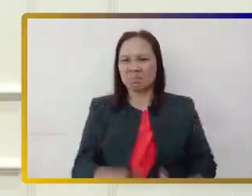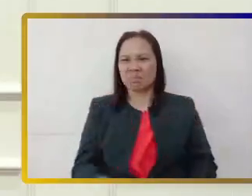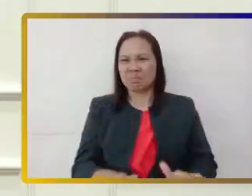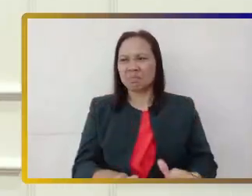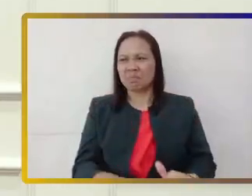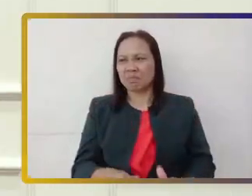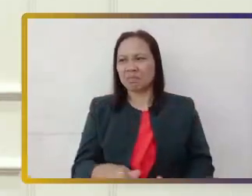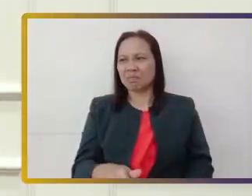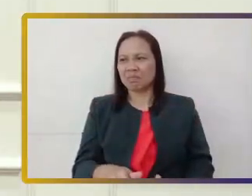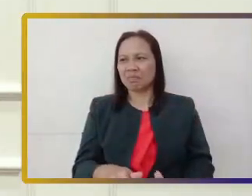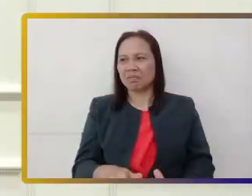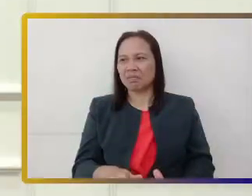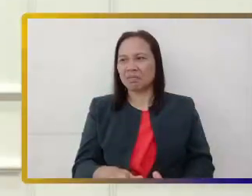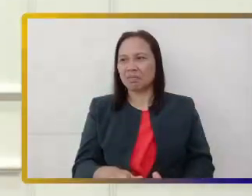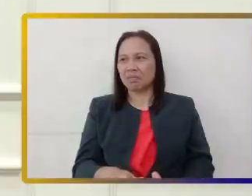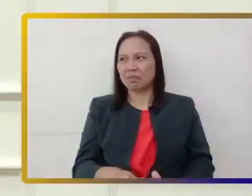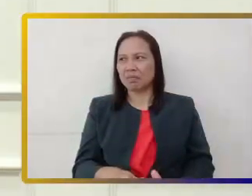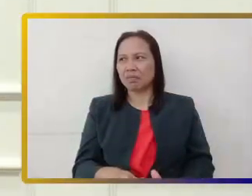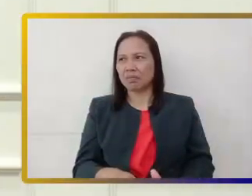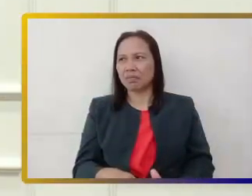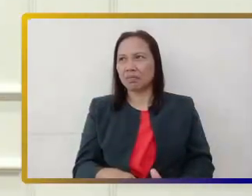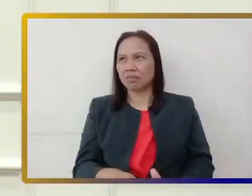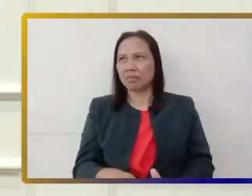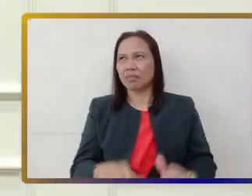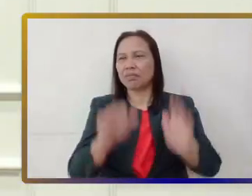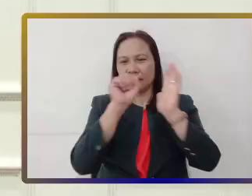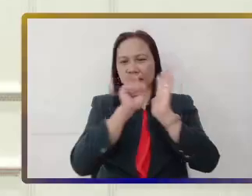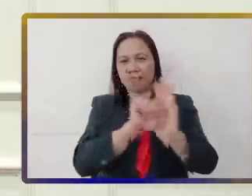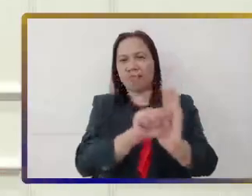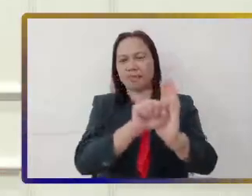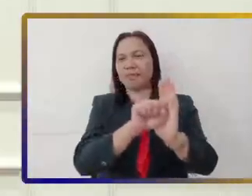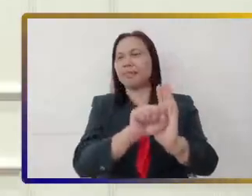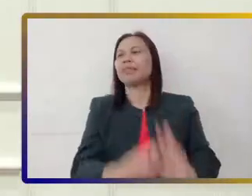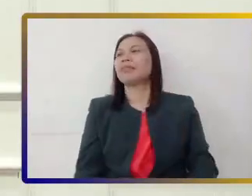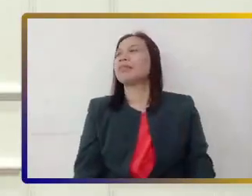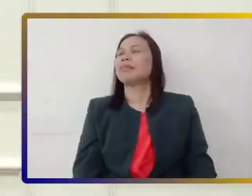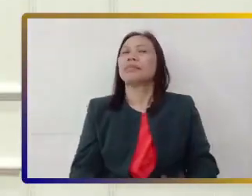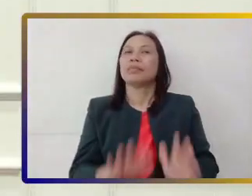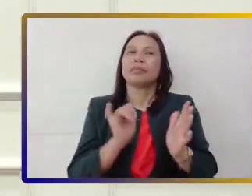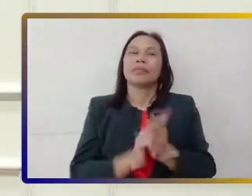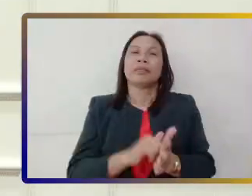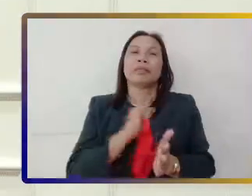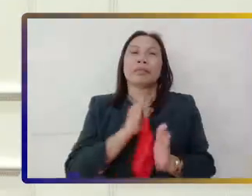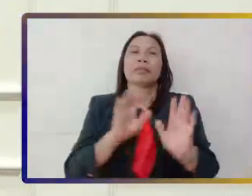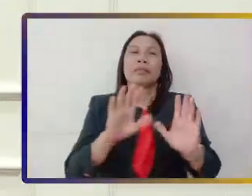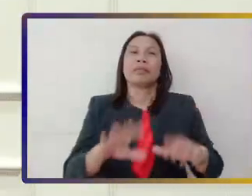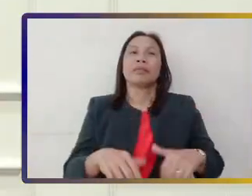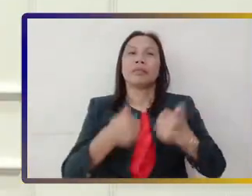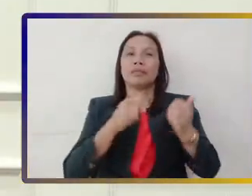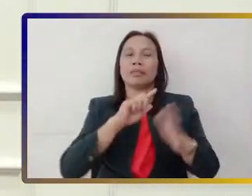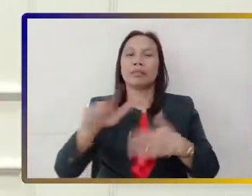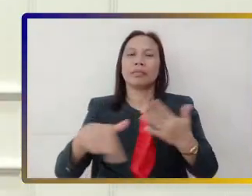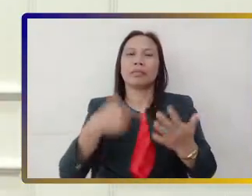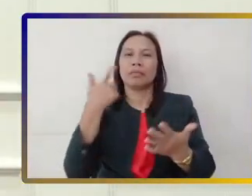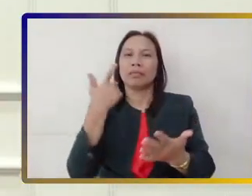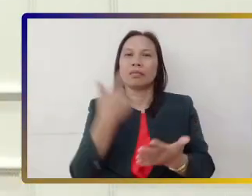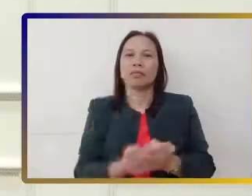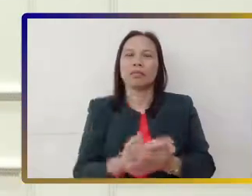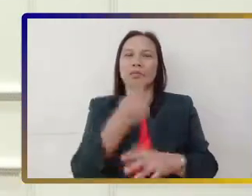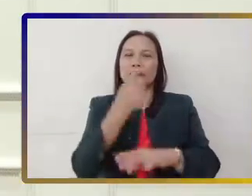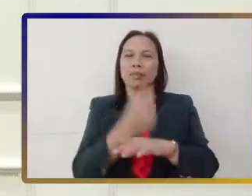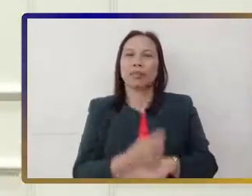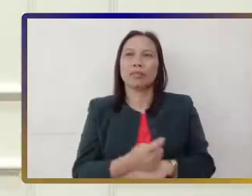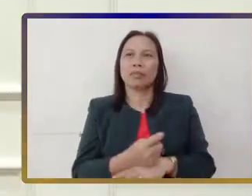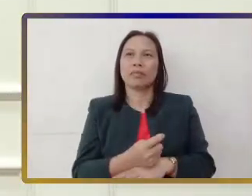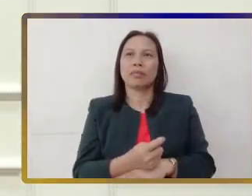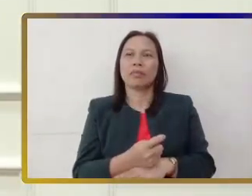ial WR memorials Okay That Is How generally The word tradition is